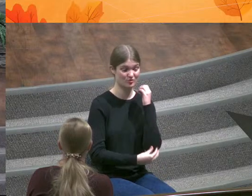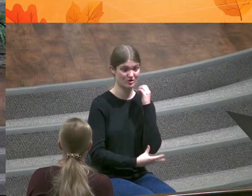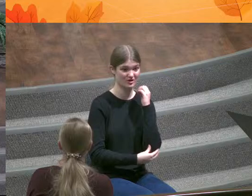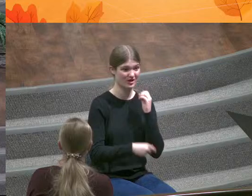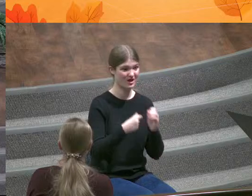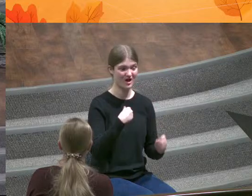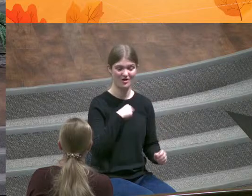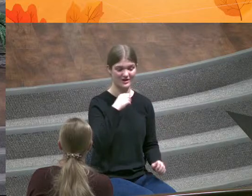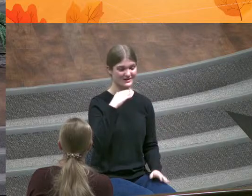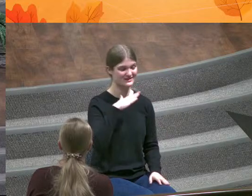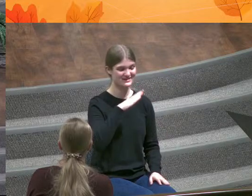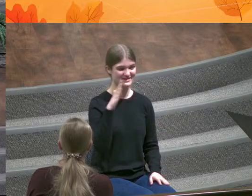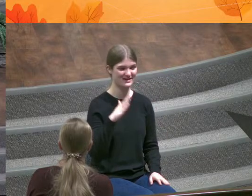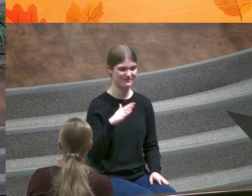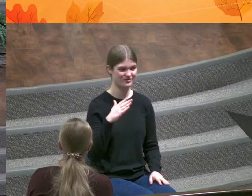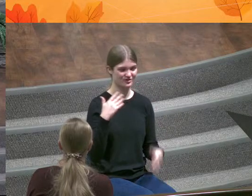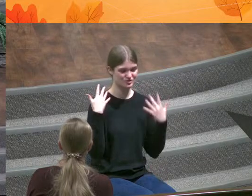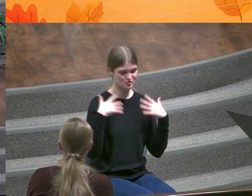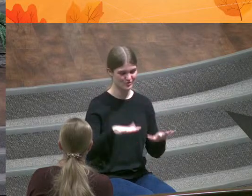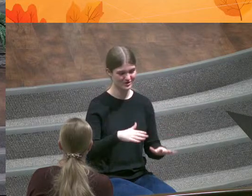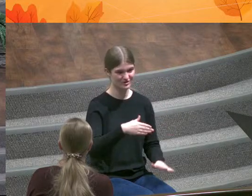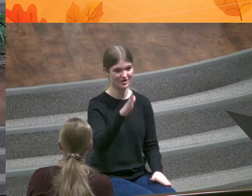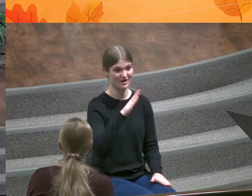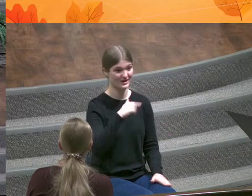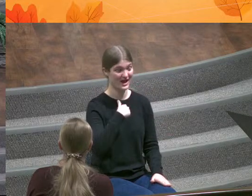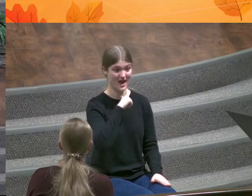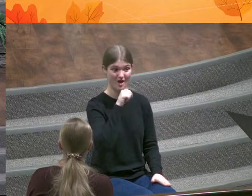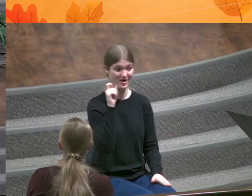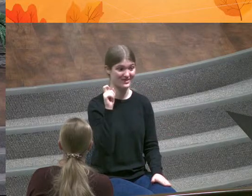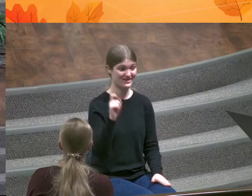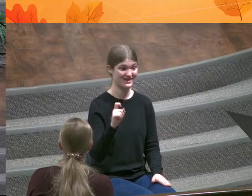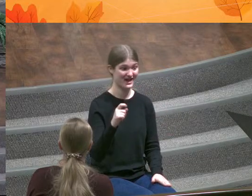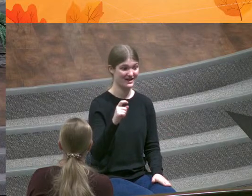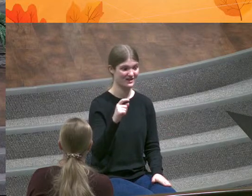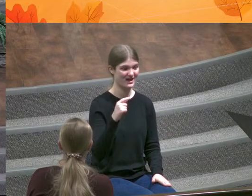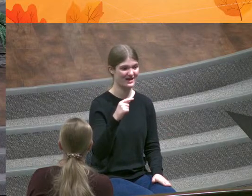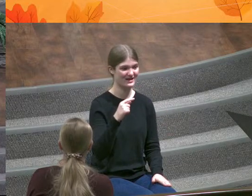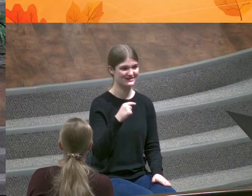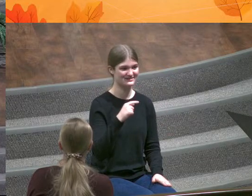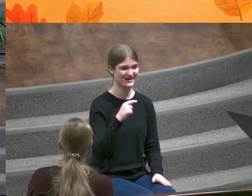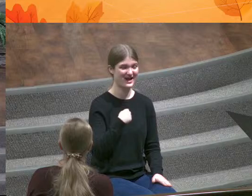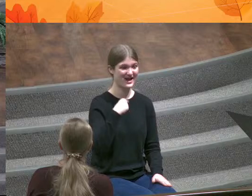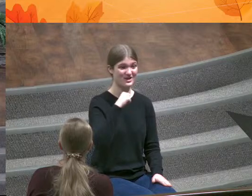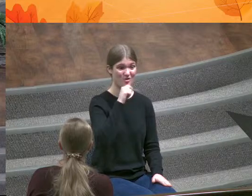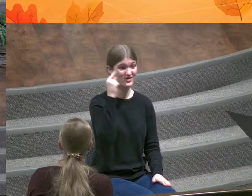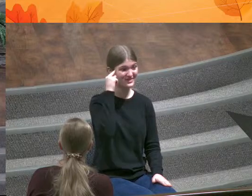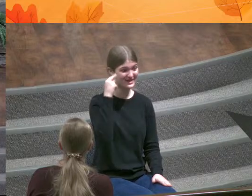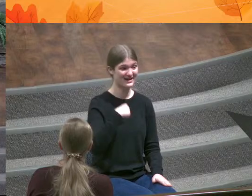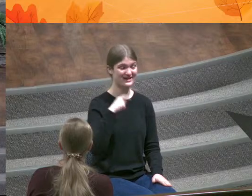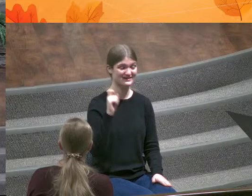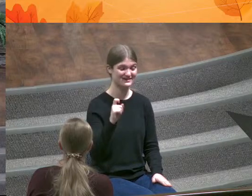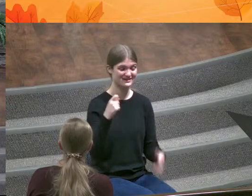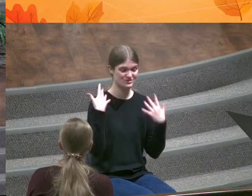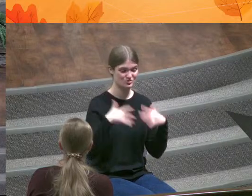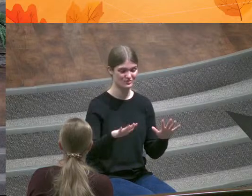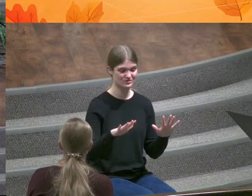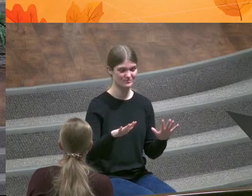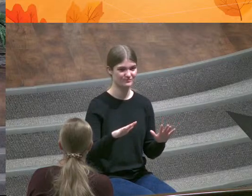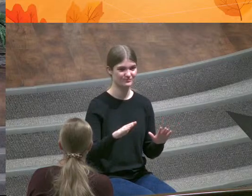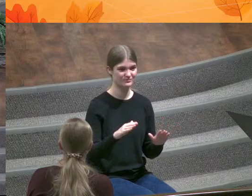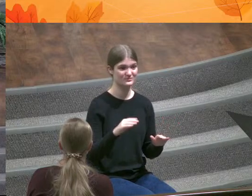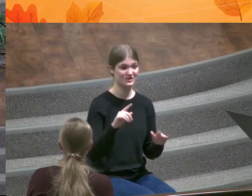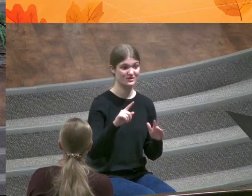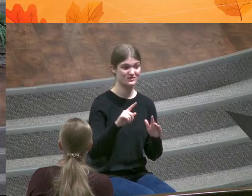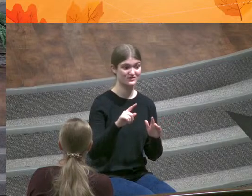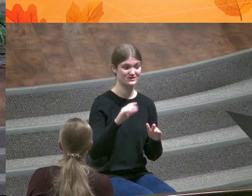of God because I don't think I have to. And that's why the very first thing said in a sermon on righteousness is, blessed